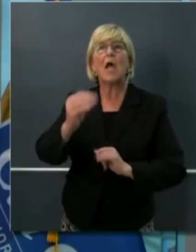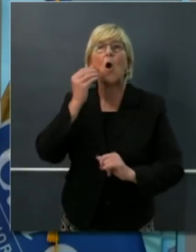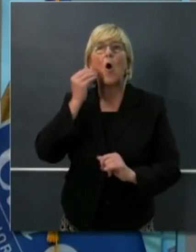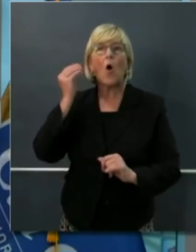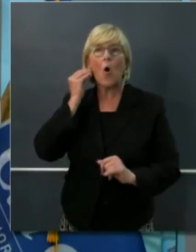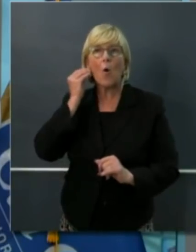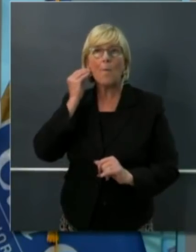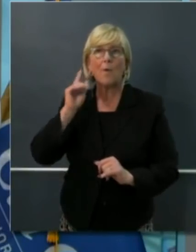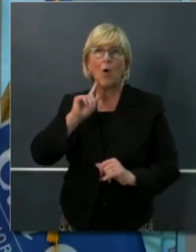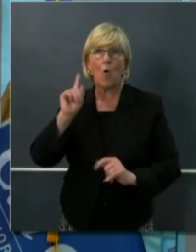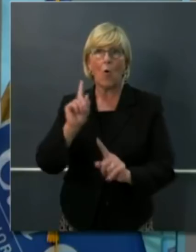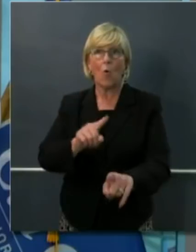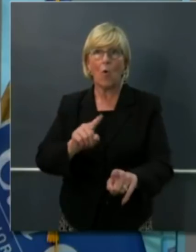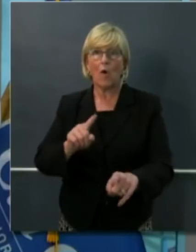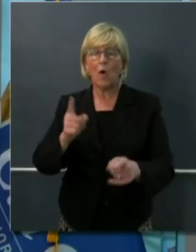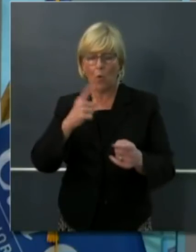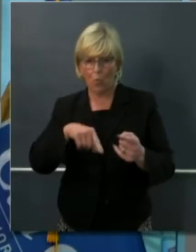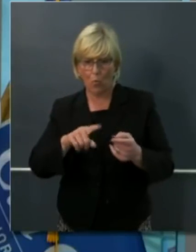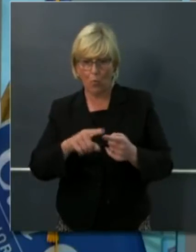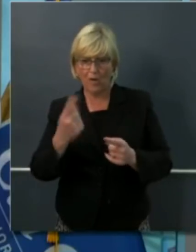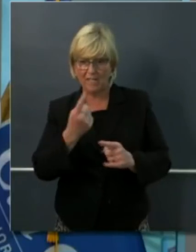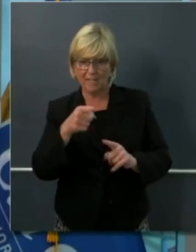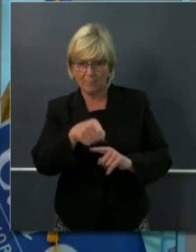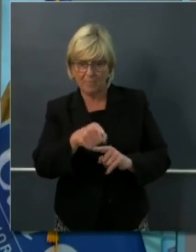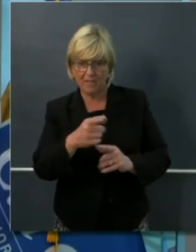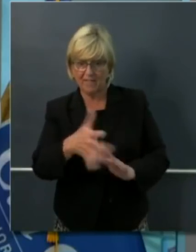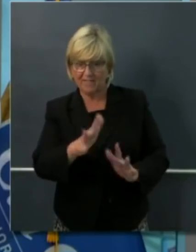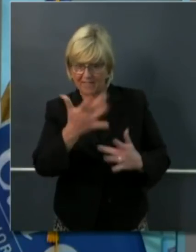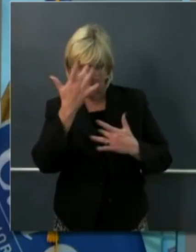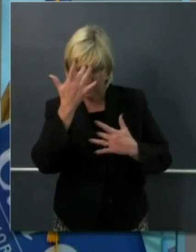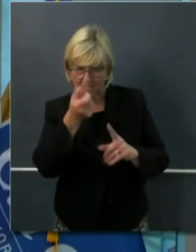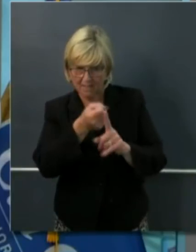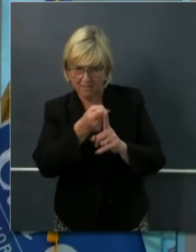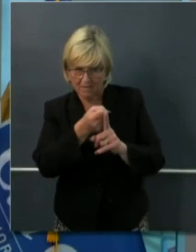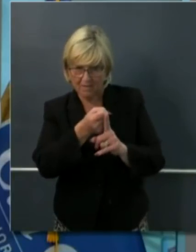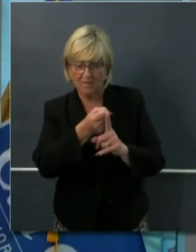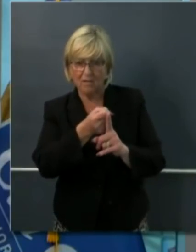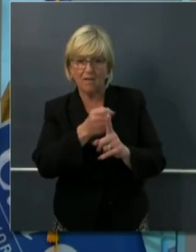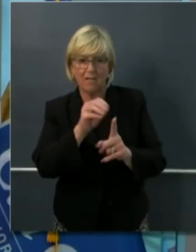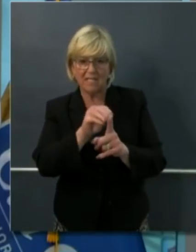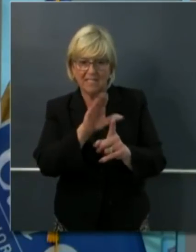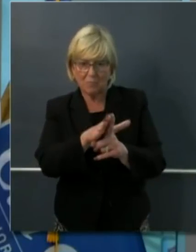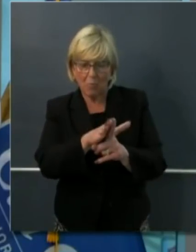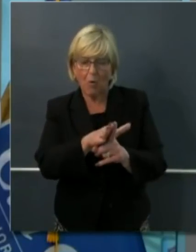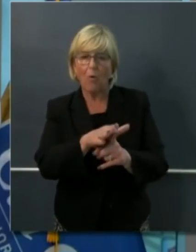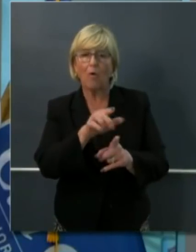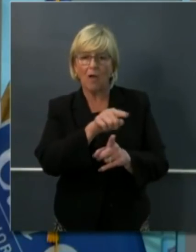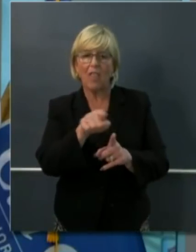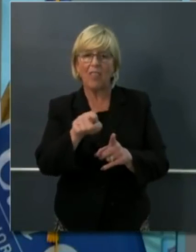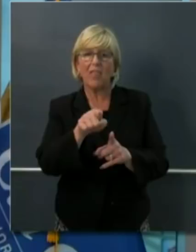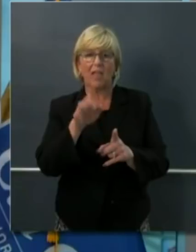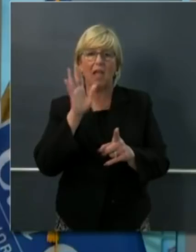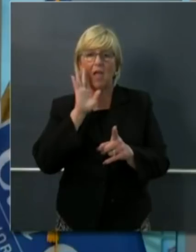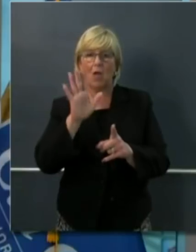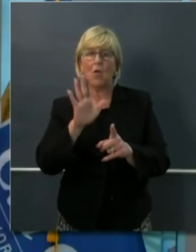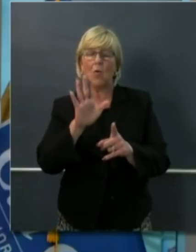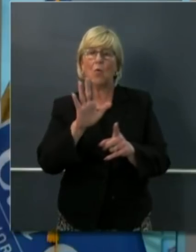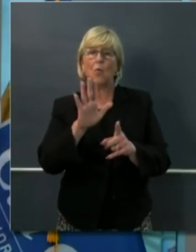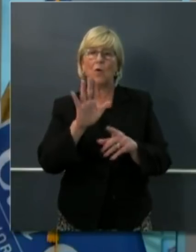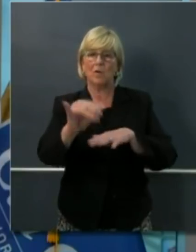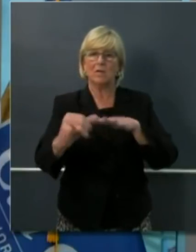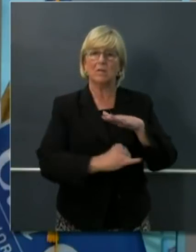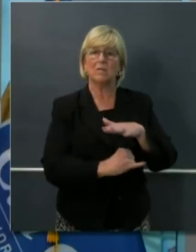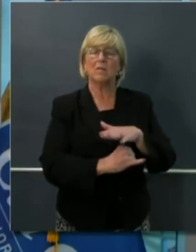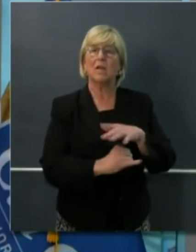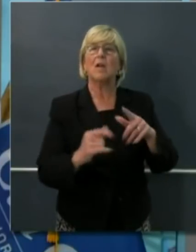more confidence that when somebody is infected or when somebody is exposed in our community, that they are going to join us in trying